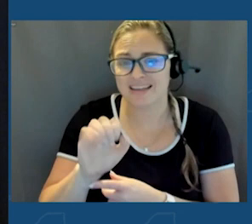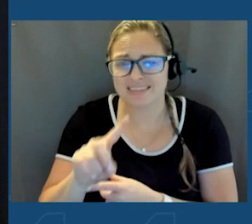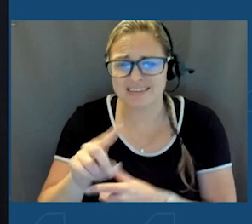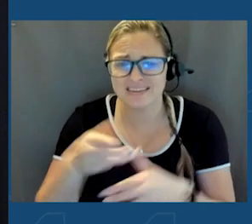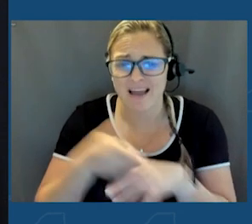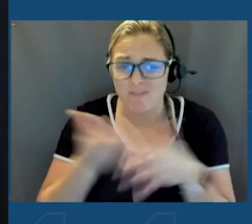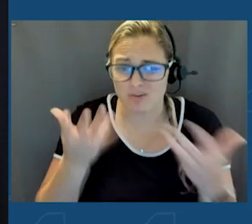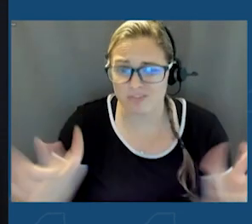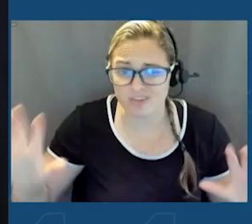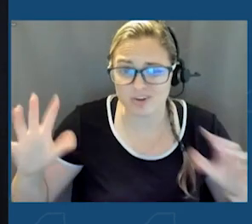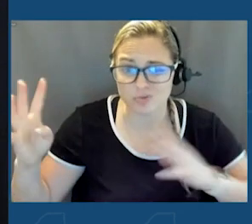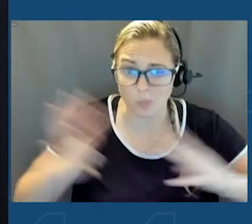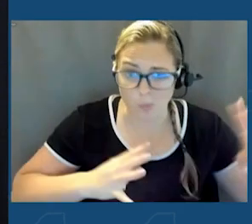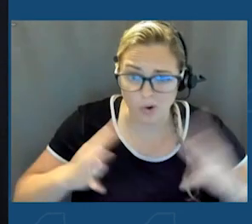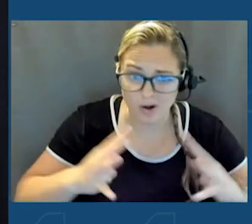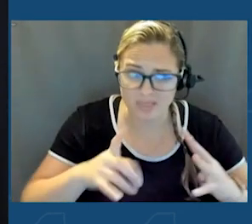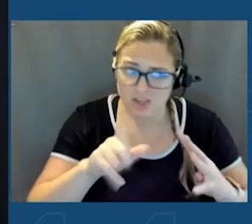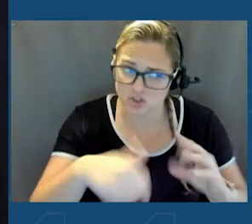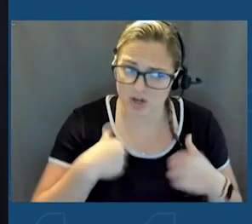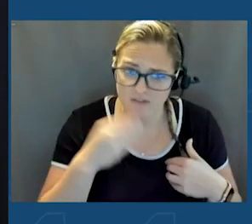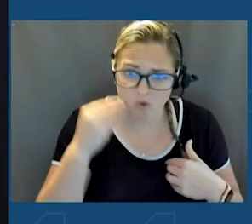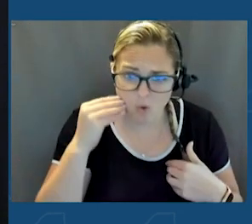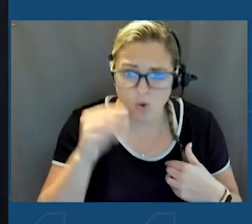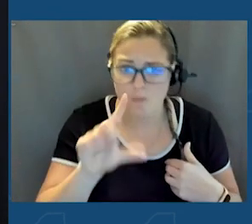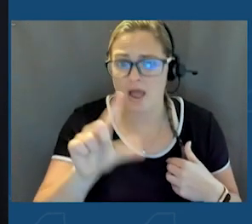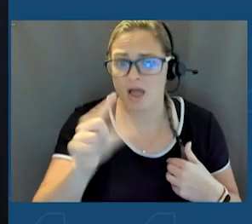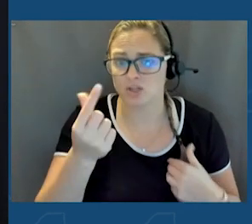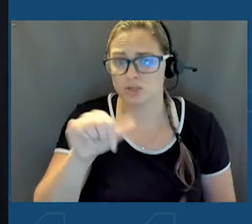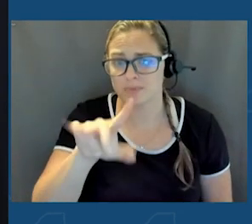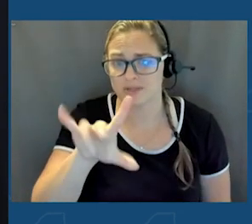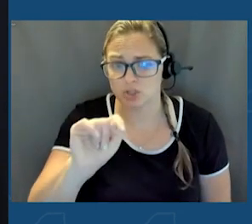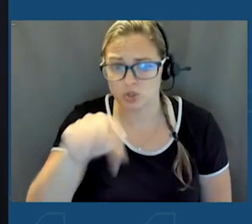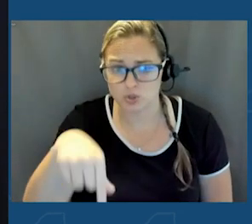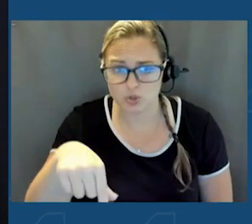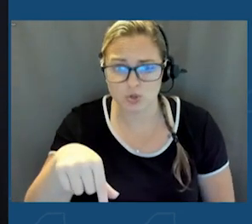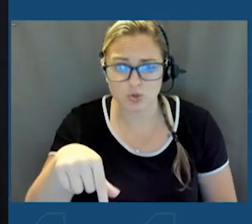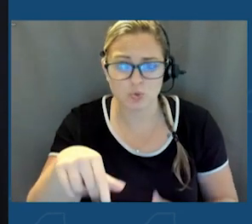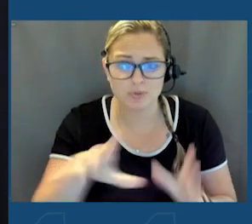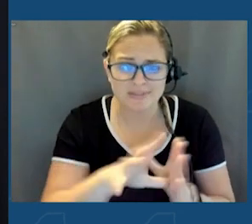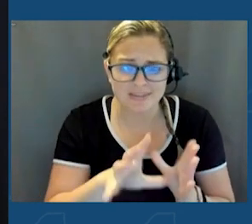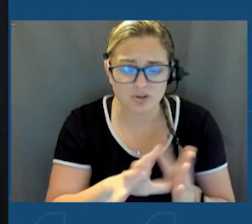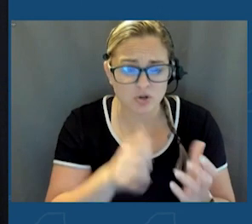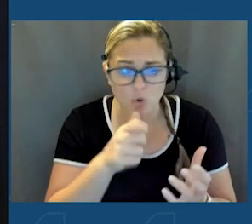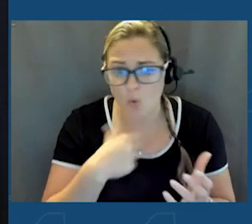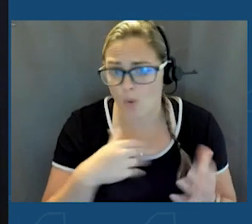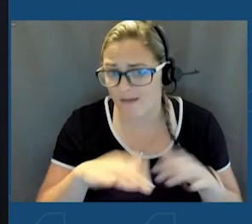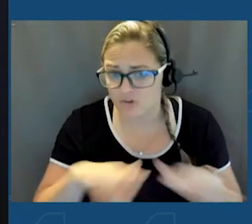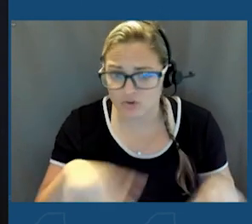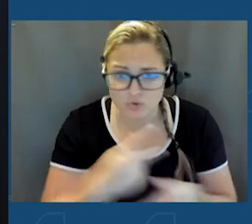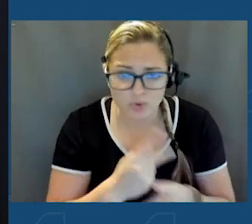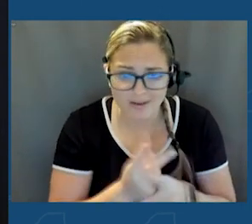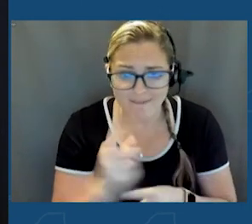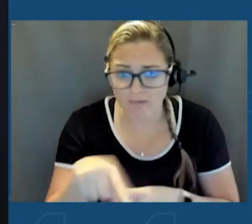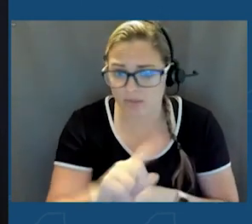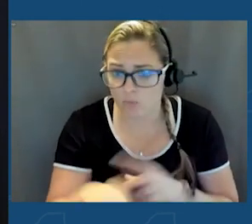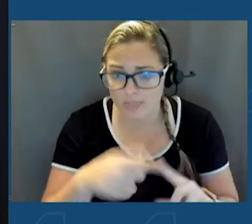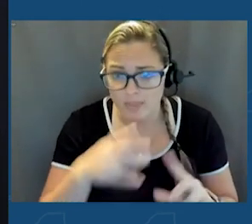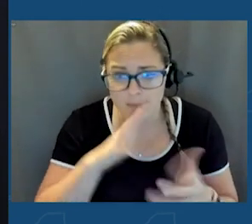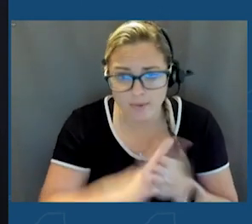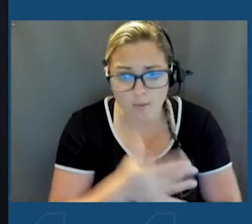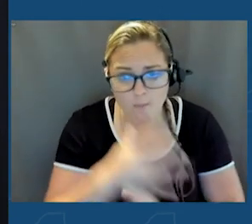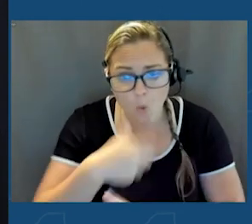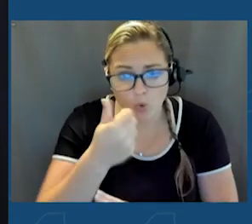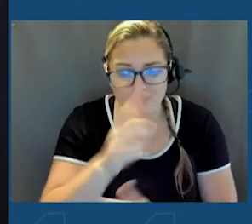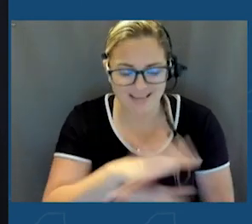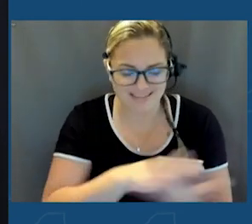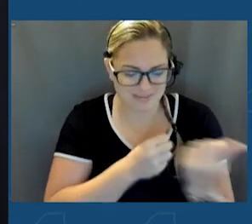deserve a home. LGBTQ seniors who don't have children to take care of them as they age. This is what supportive housing is all about.